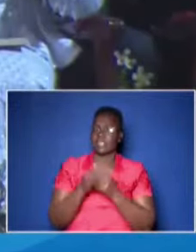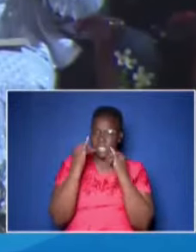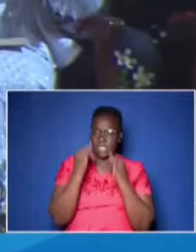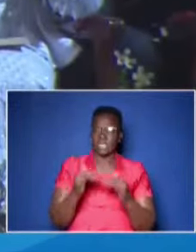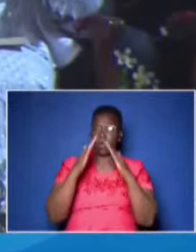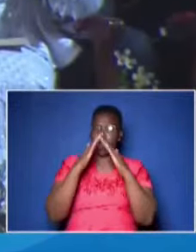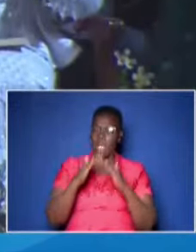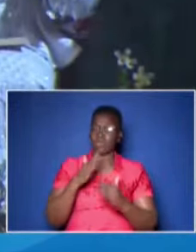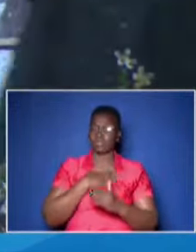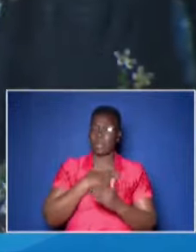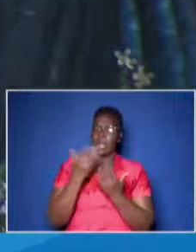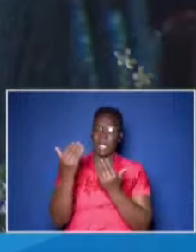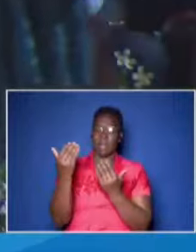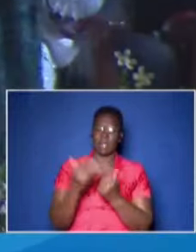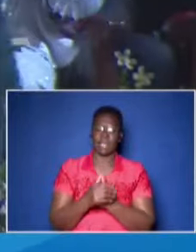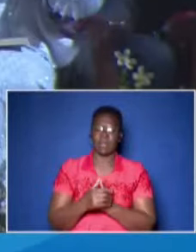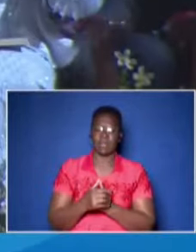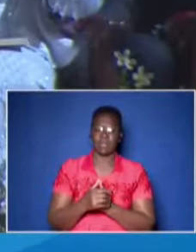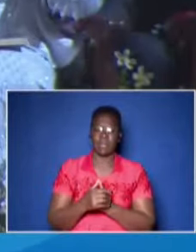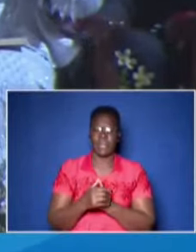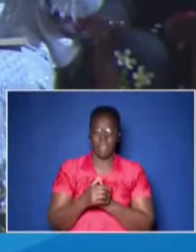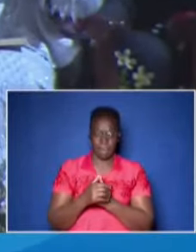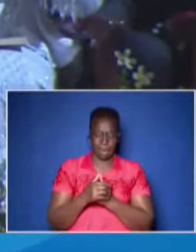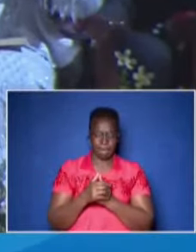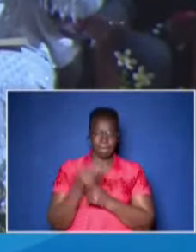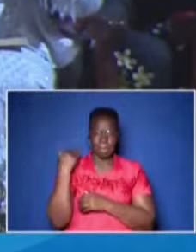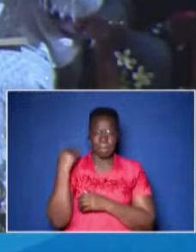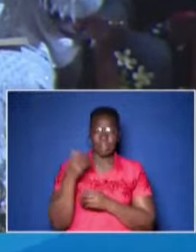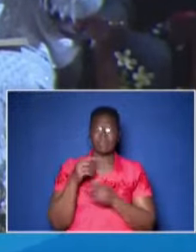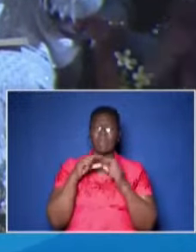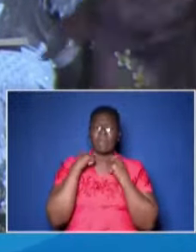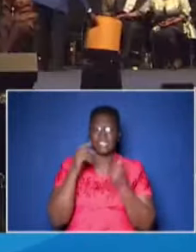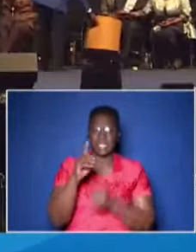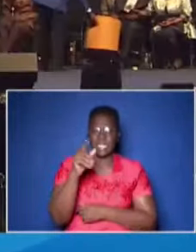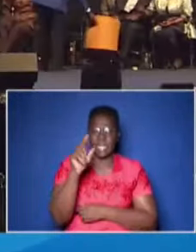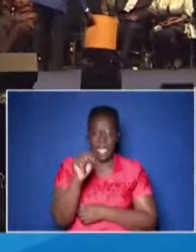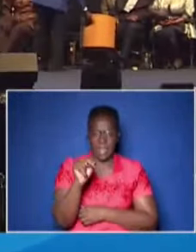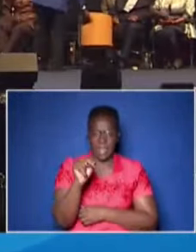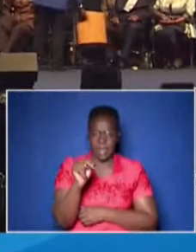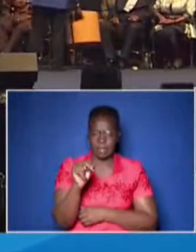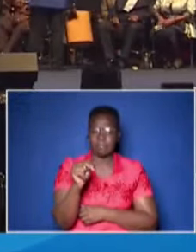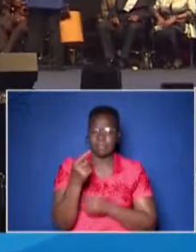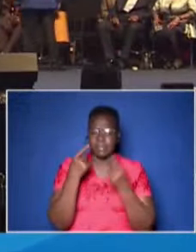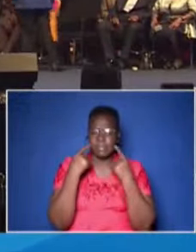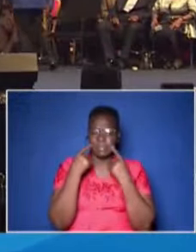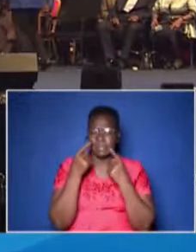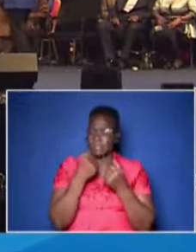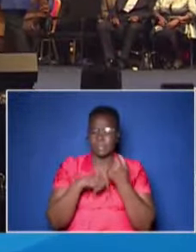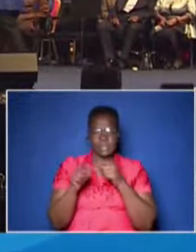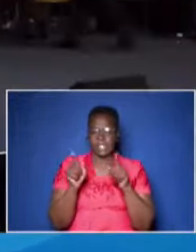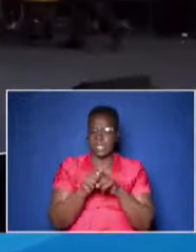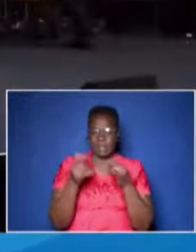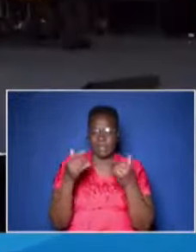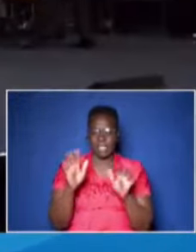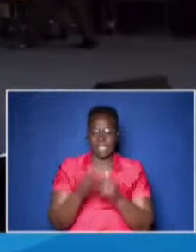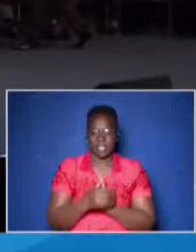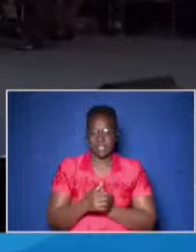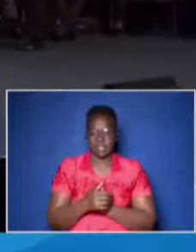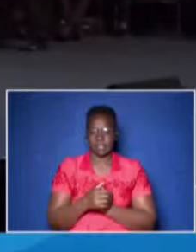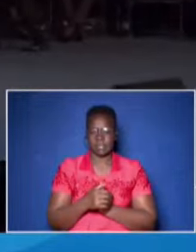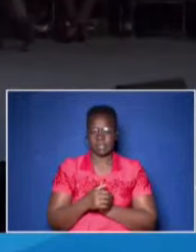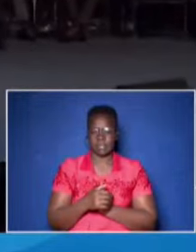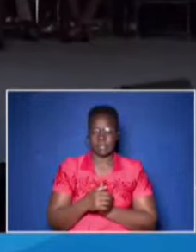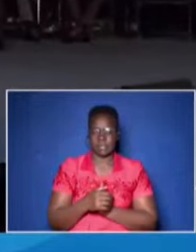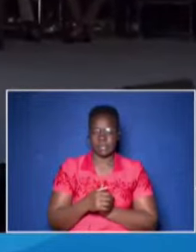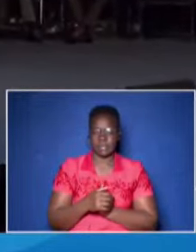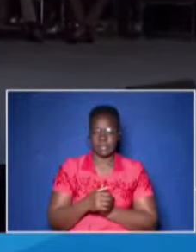way it happened to Pastor Dan he got a new property for his church